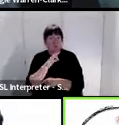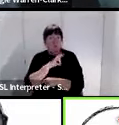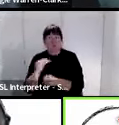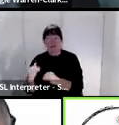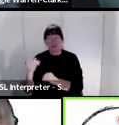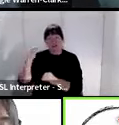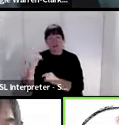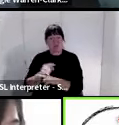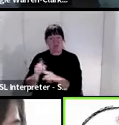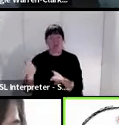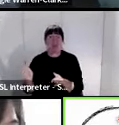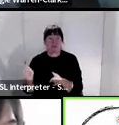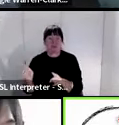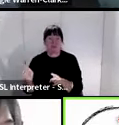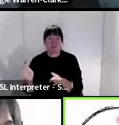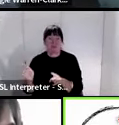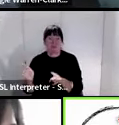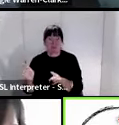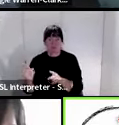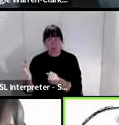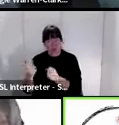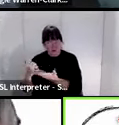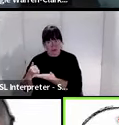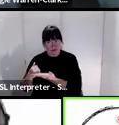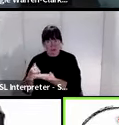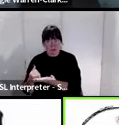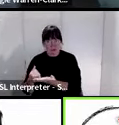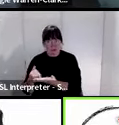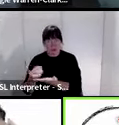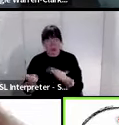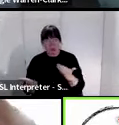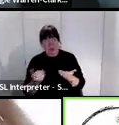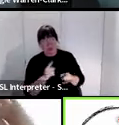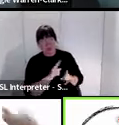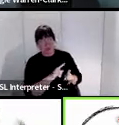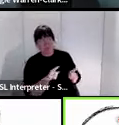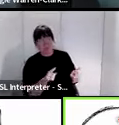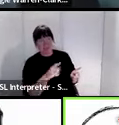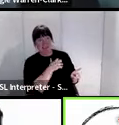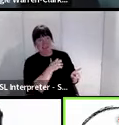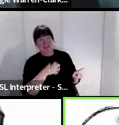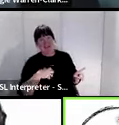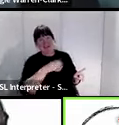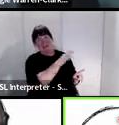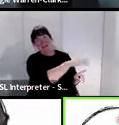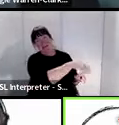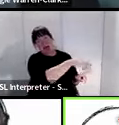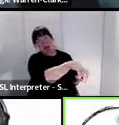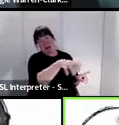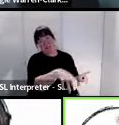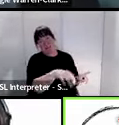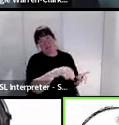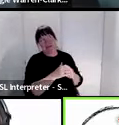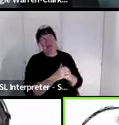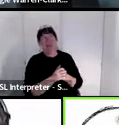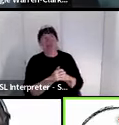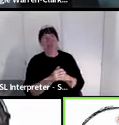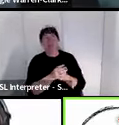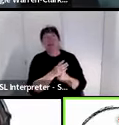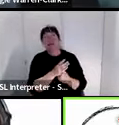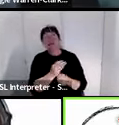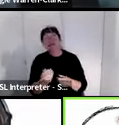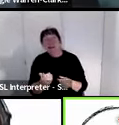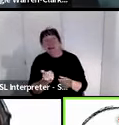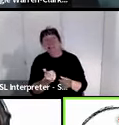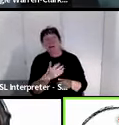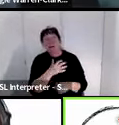are far more behind it than government departments are. And certain departments really